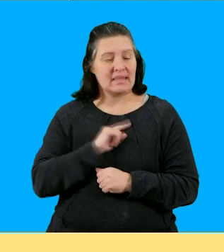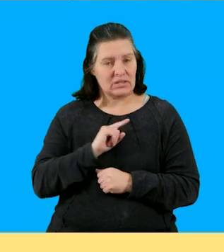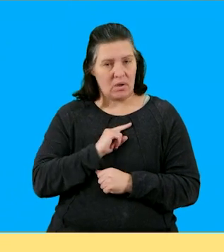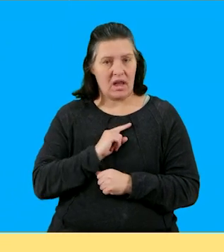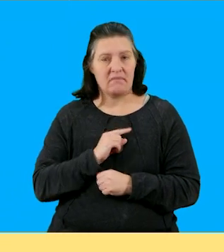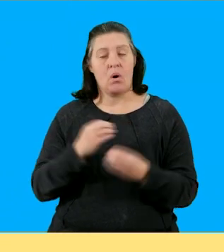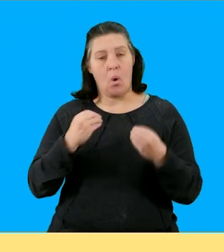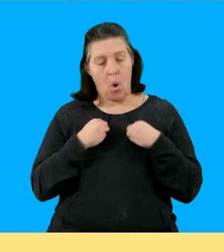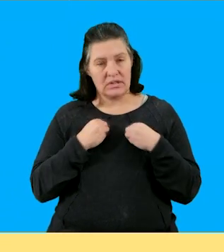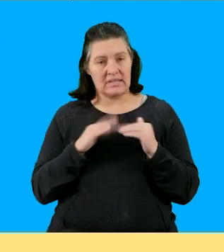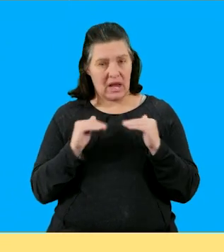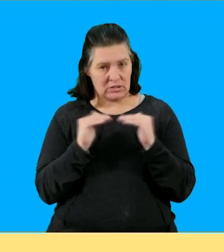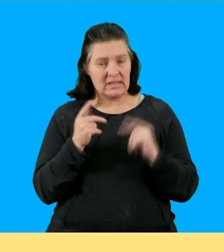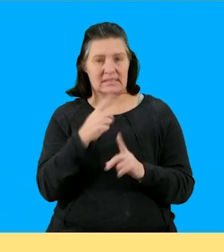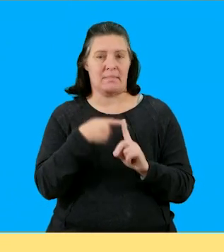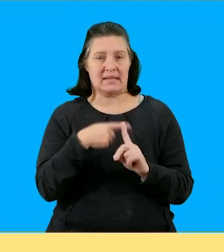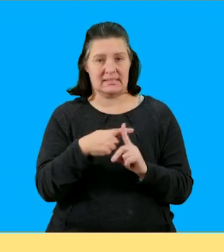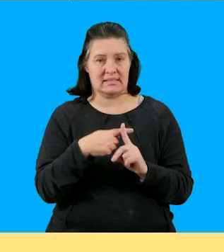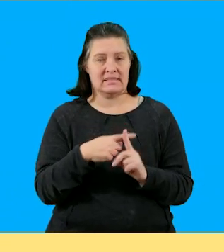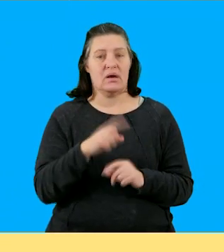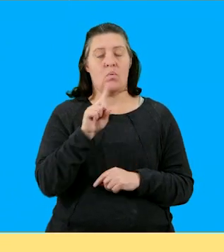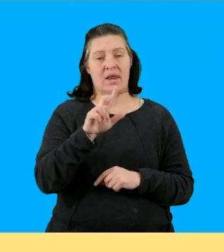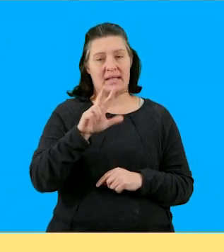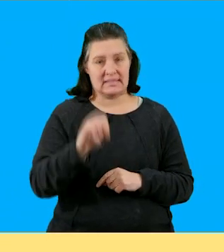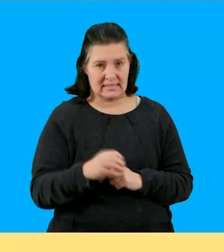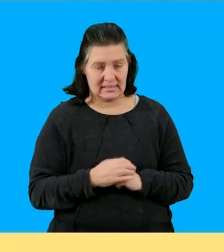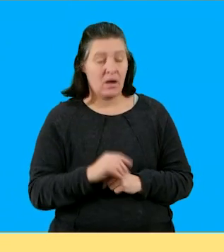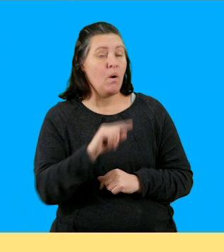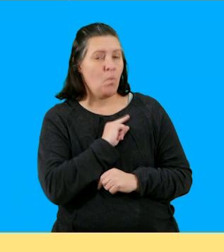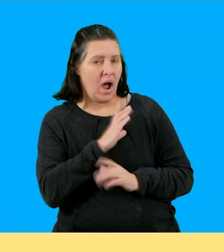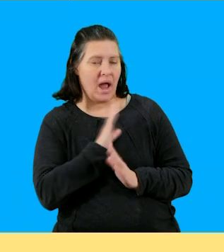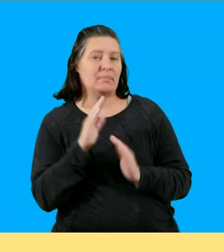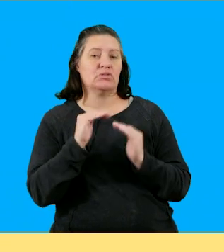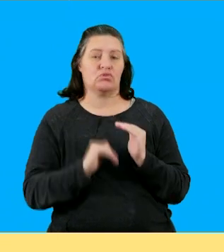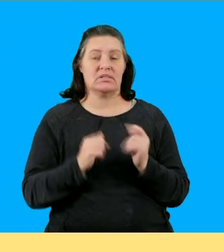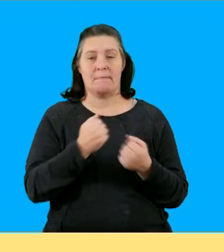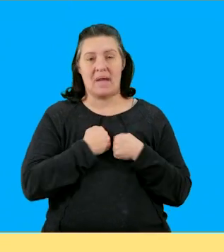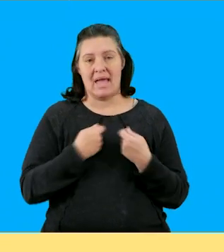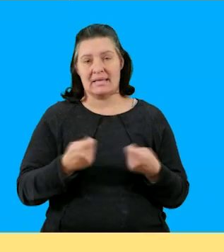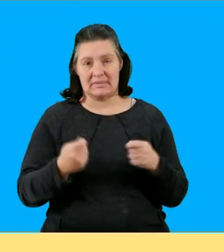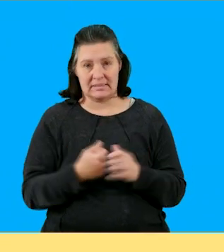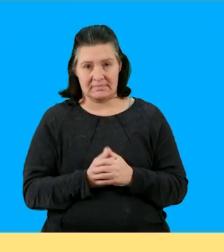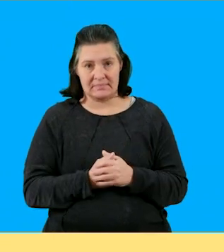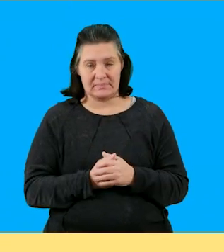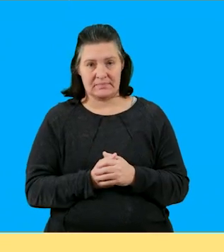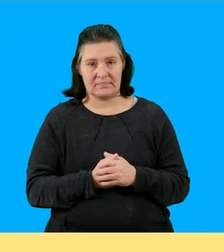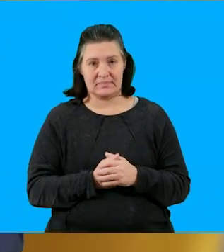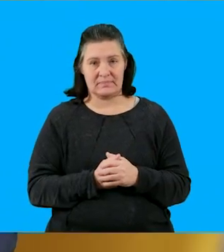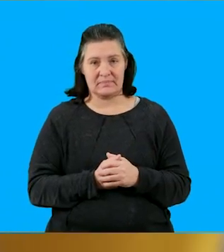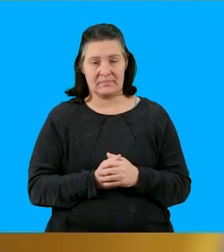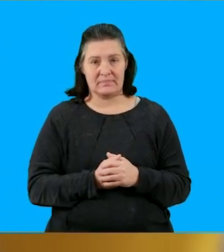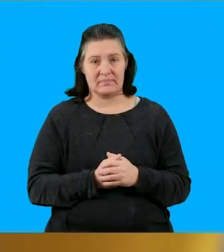That's why when you come to your owner's equity, you see it's a plus 180 because I have decreased my expense.